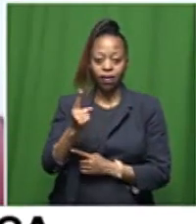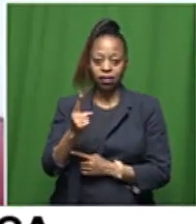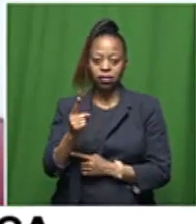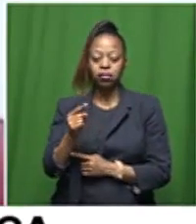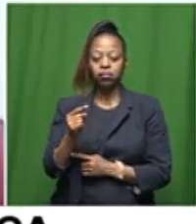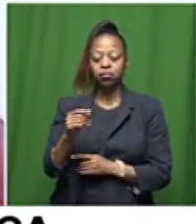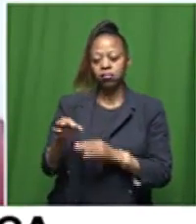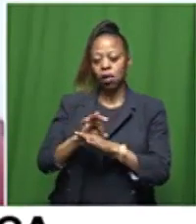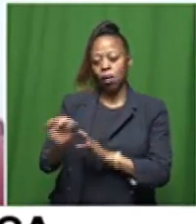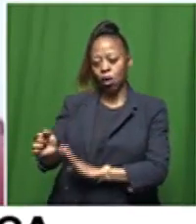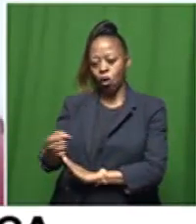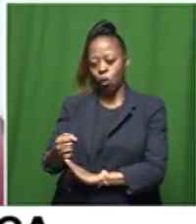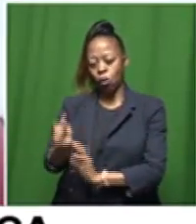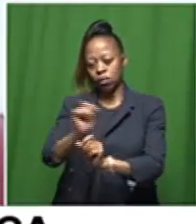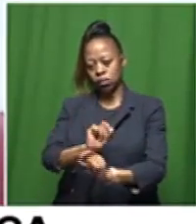own